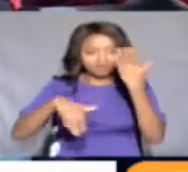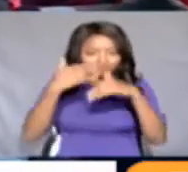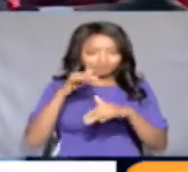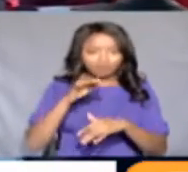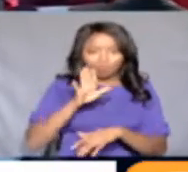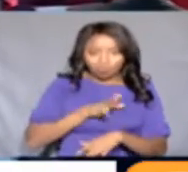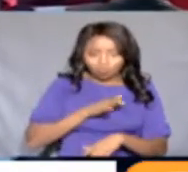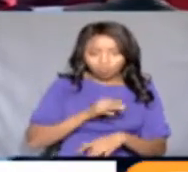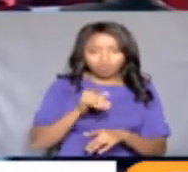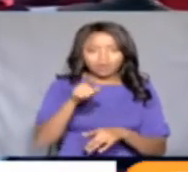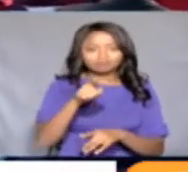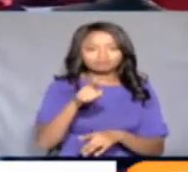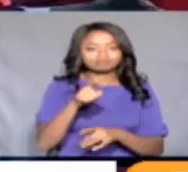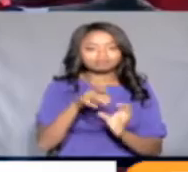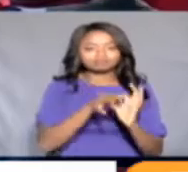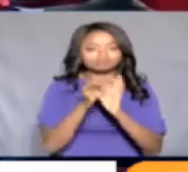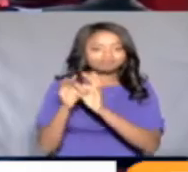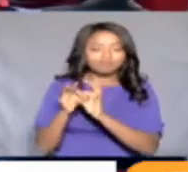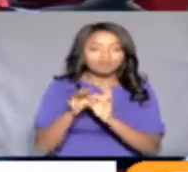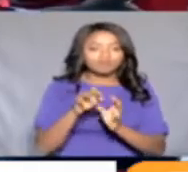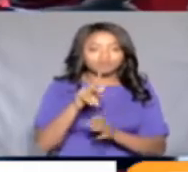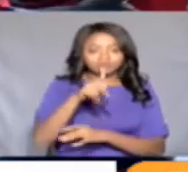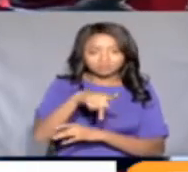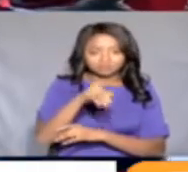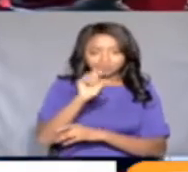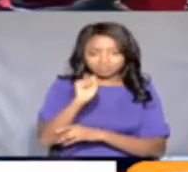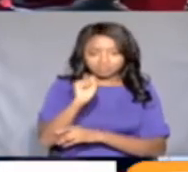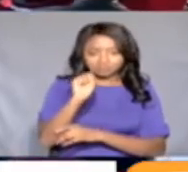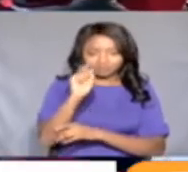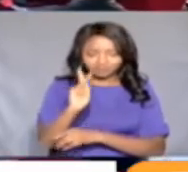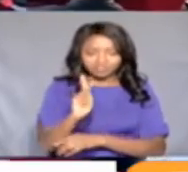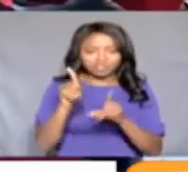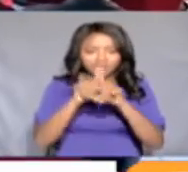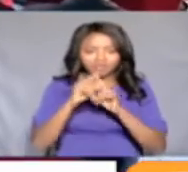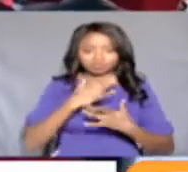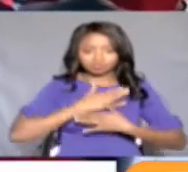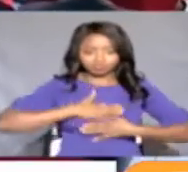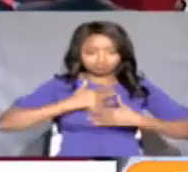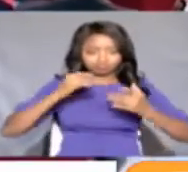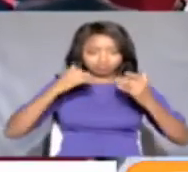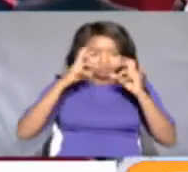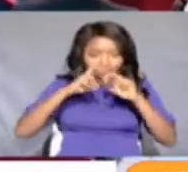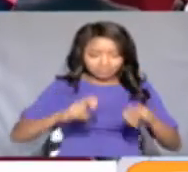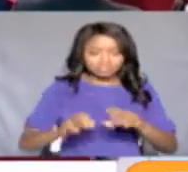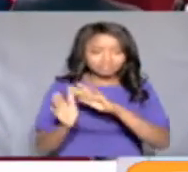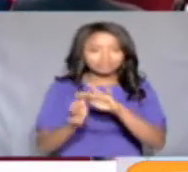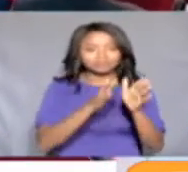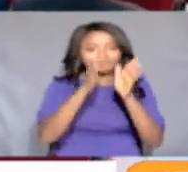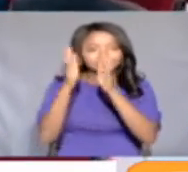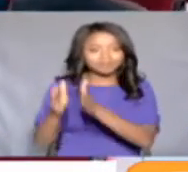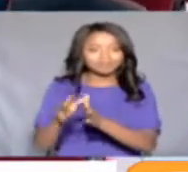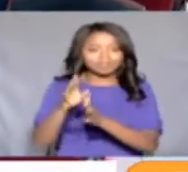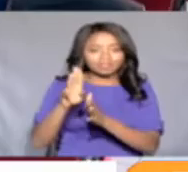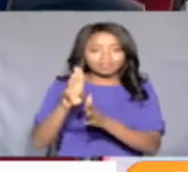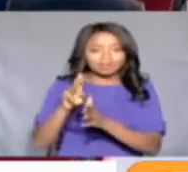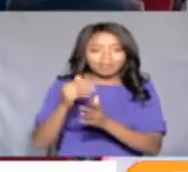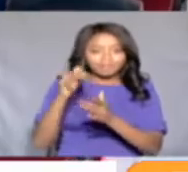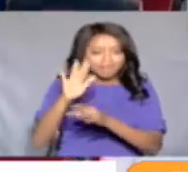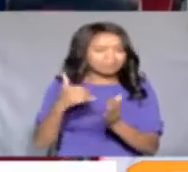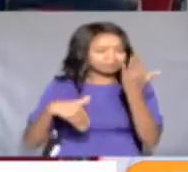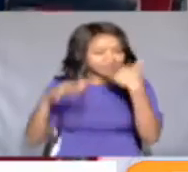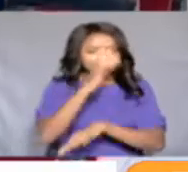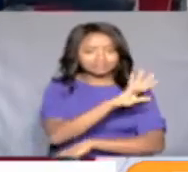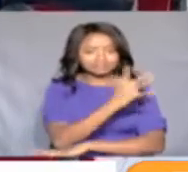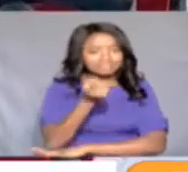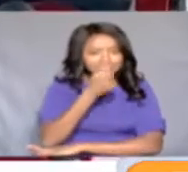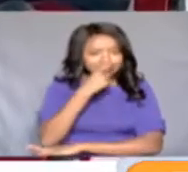Jennifer Orwa, who is a fellow of the Pharmaceutical Society of Kenya and a research scientist, Kemri. Thank you for joining us. Martin Odhiambo, a herbalist